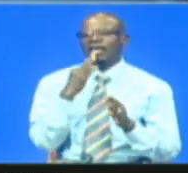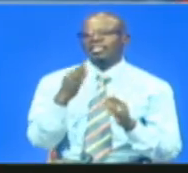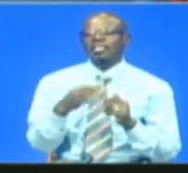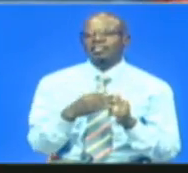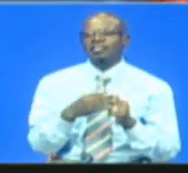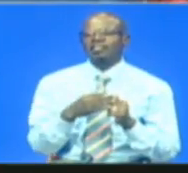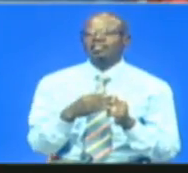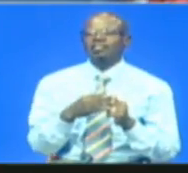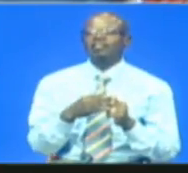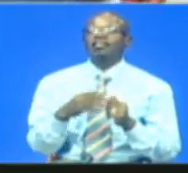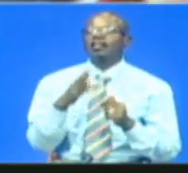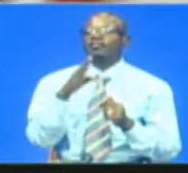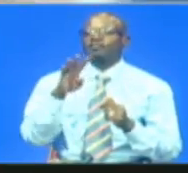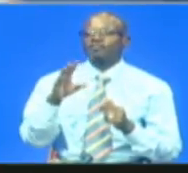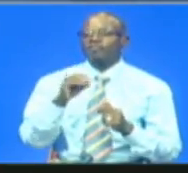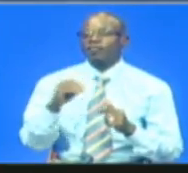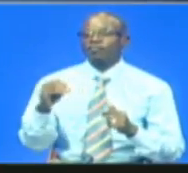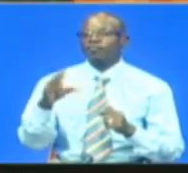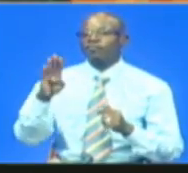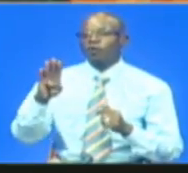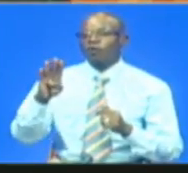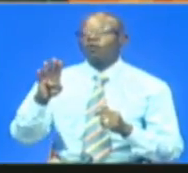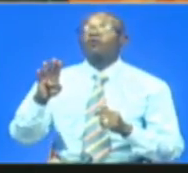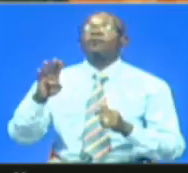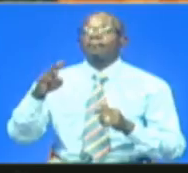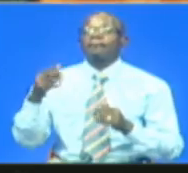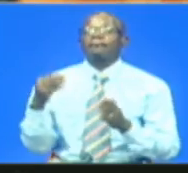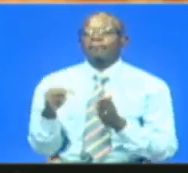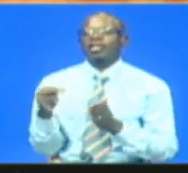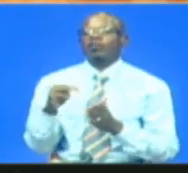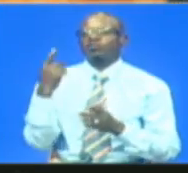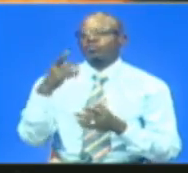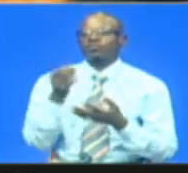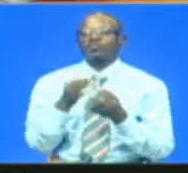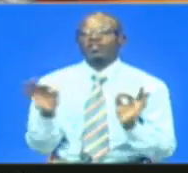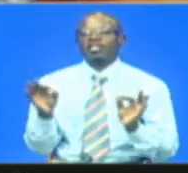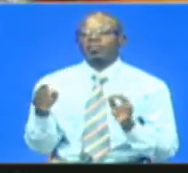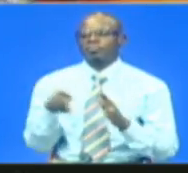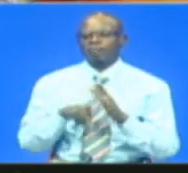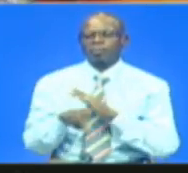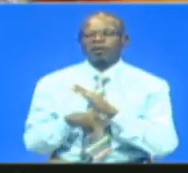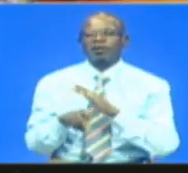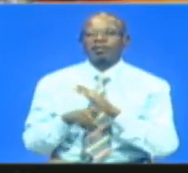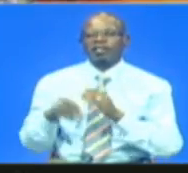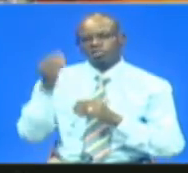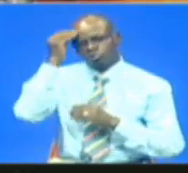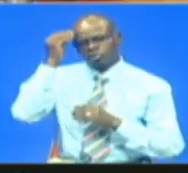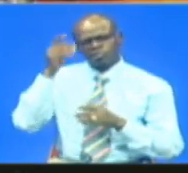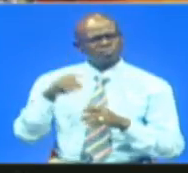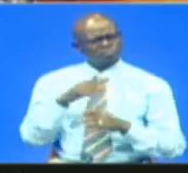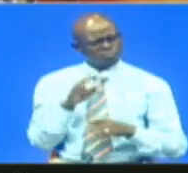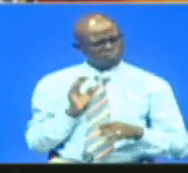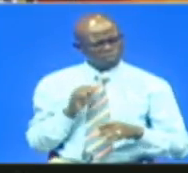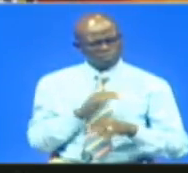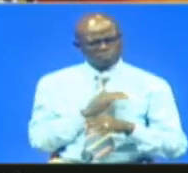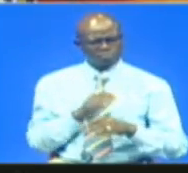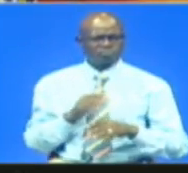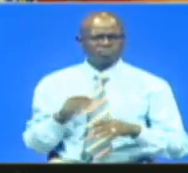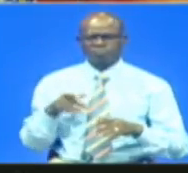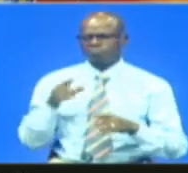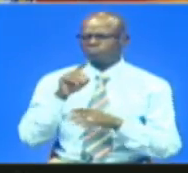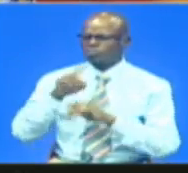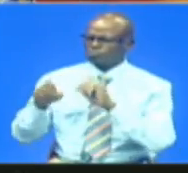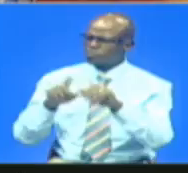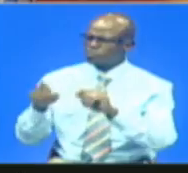million shillings for free primary education. Members of the committee questioned why the financial statements were